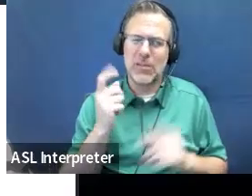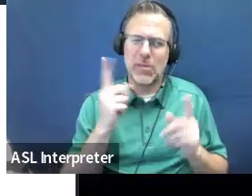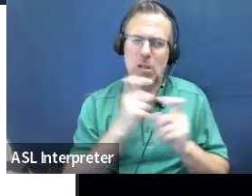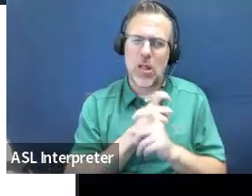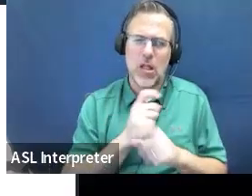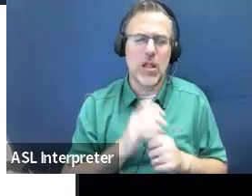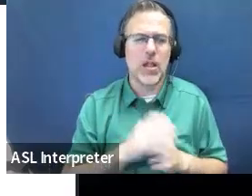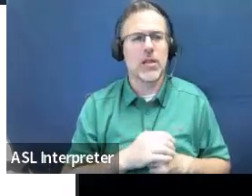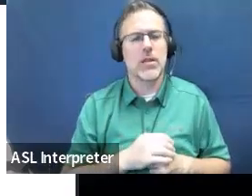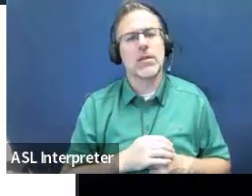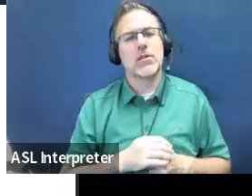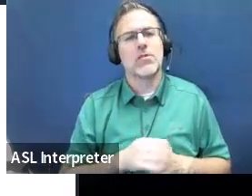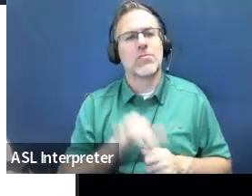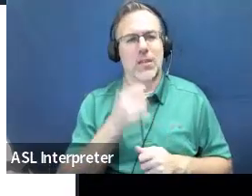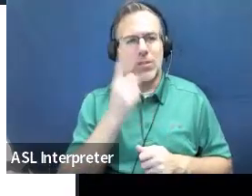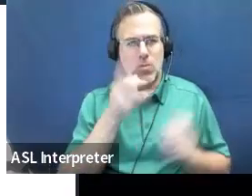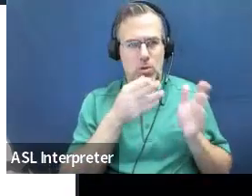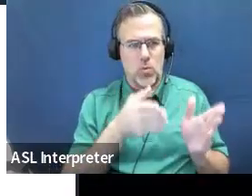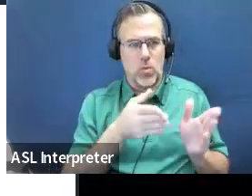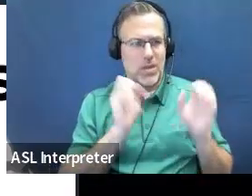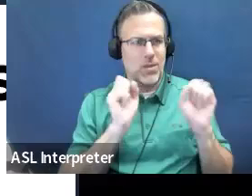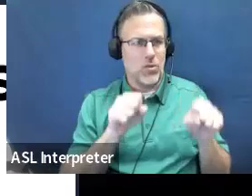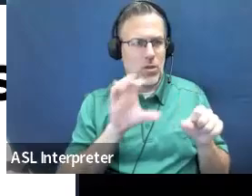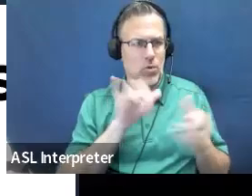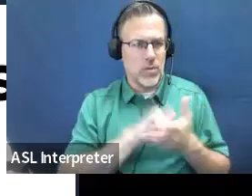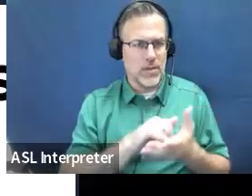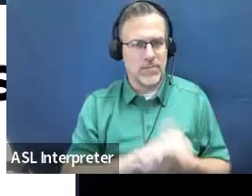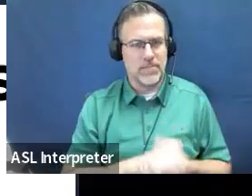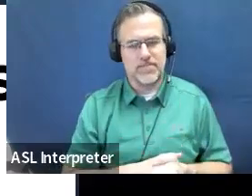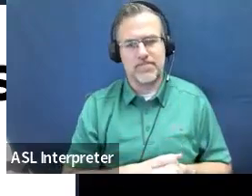that's just one way you can do that.